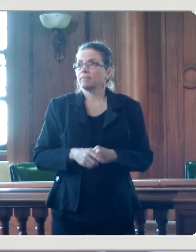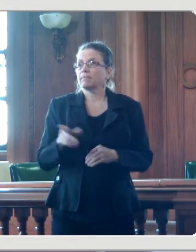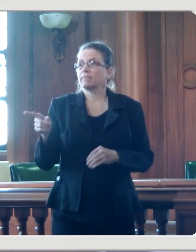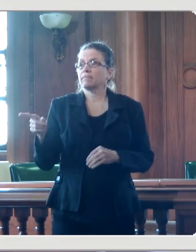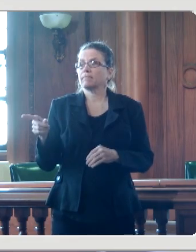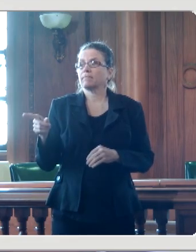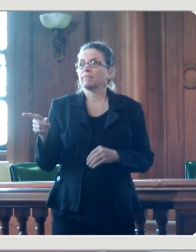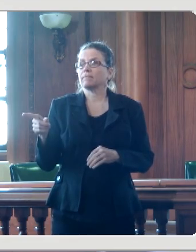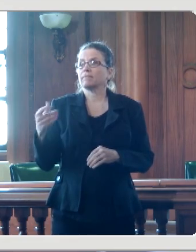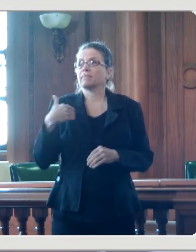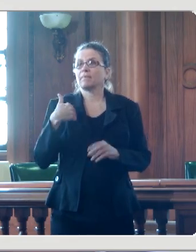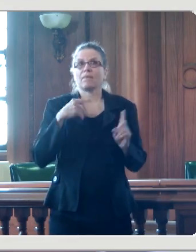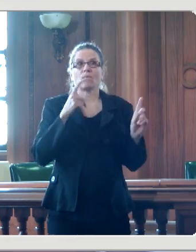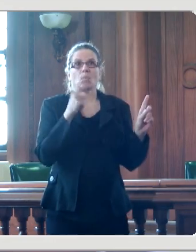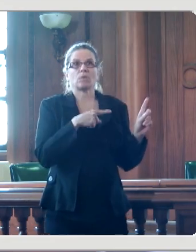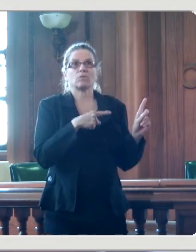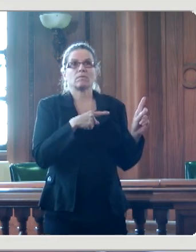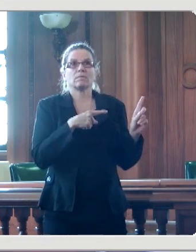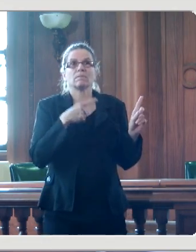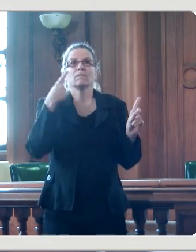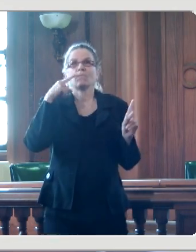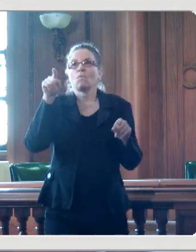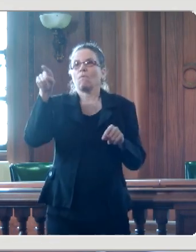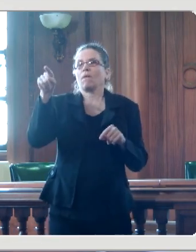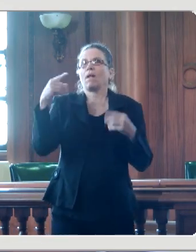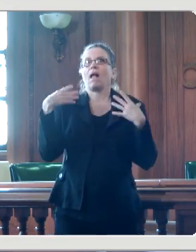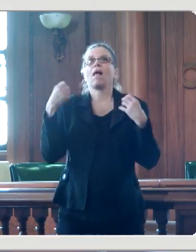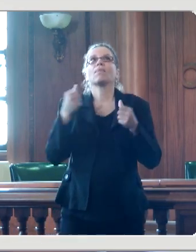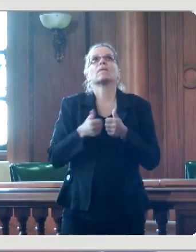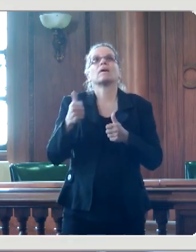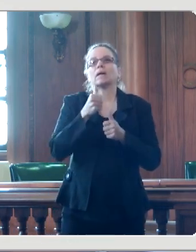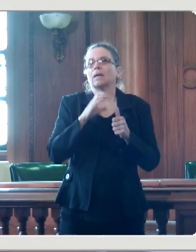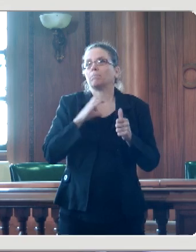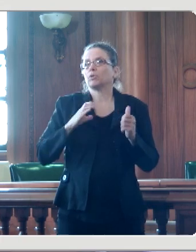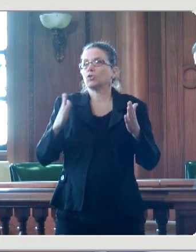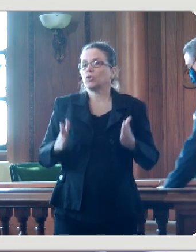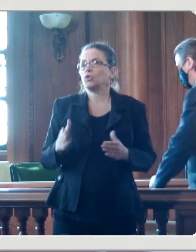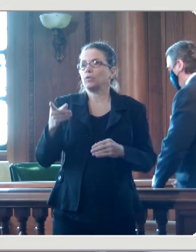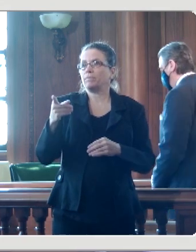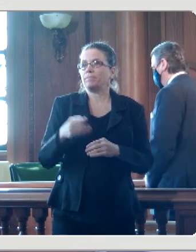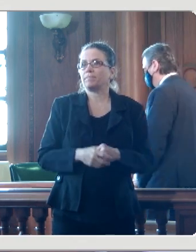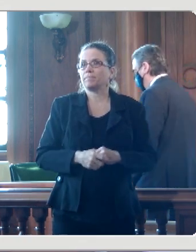Yeah, Glenn. Sure. Commissioner Colton here.